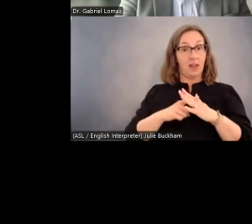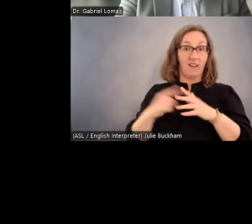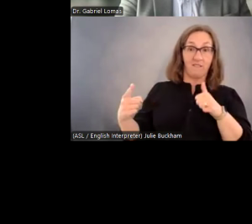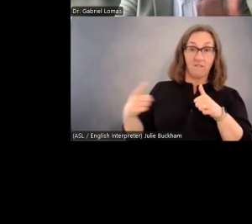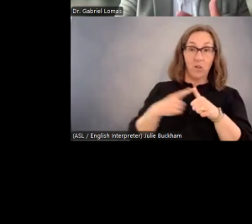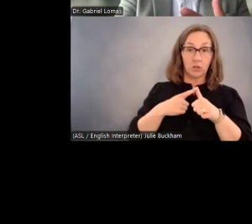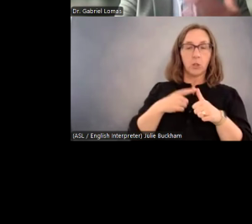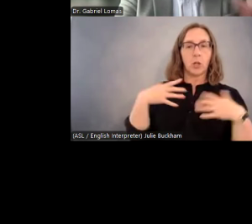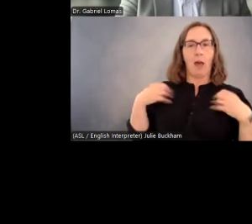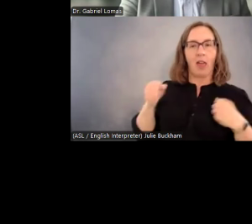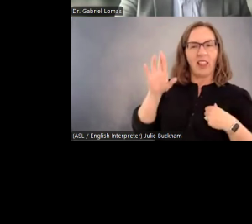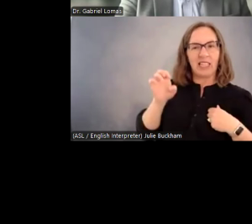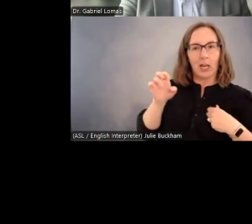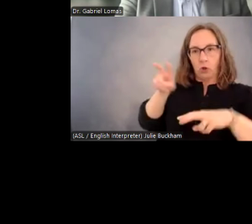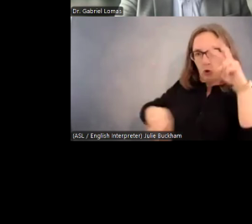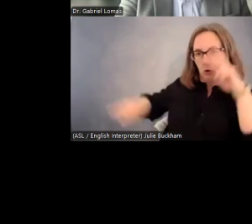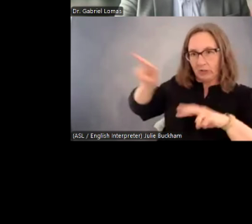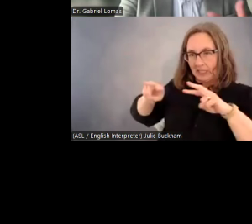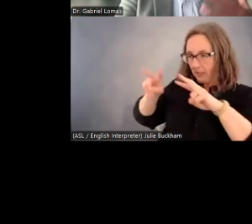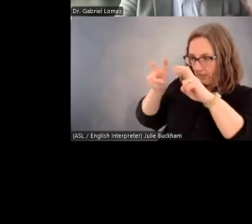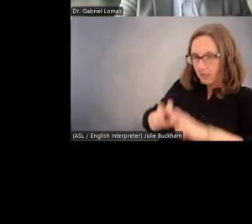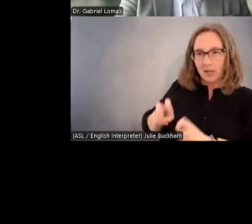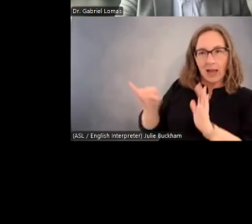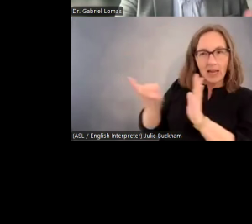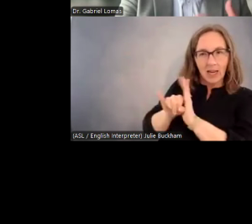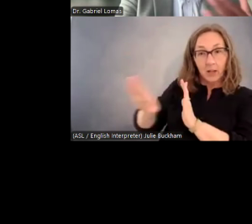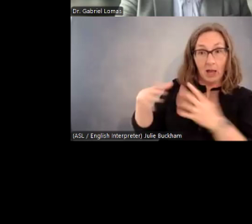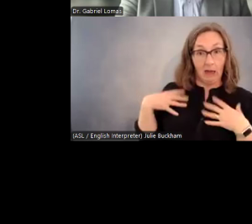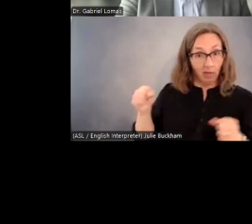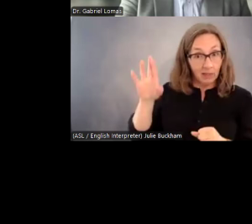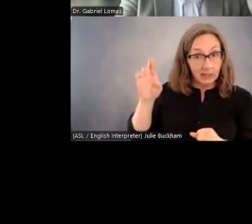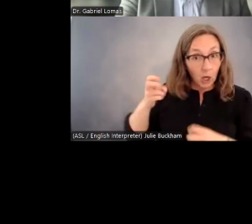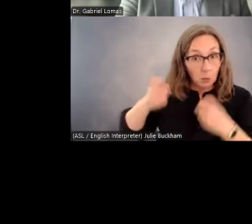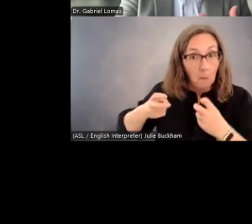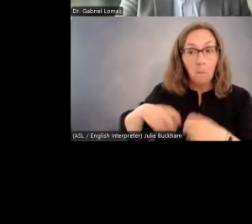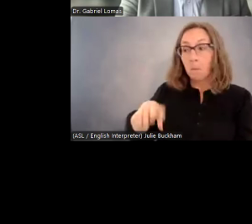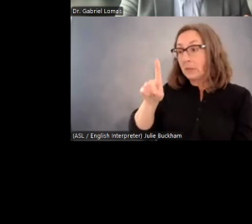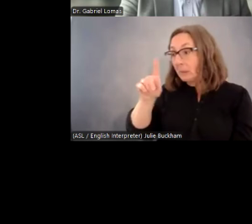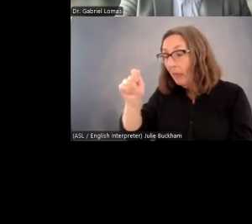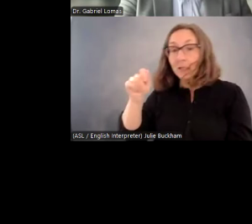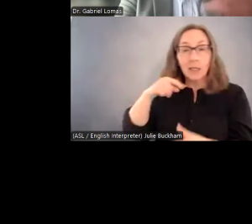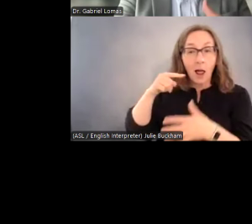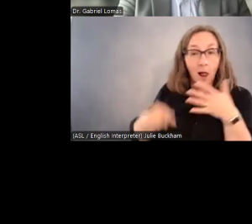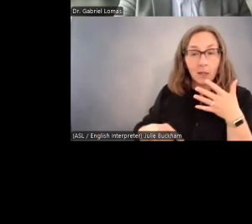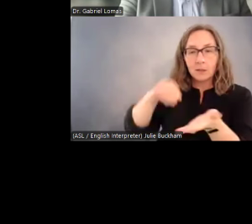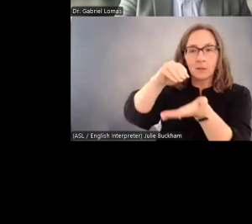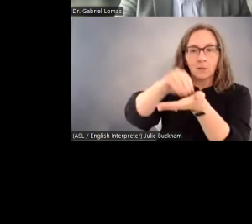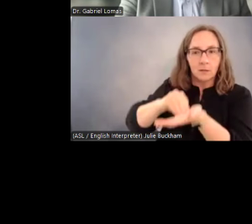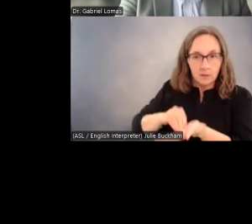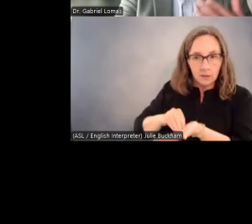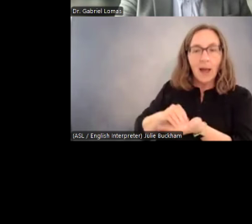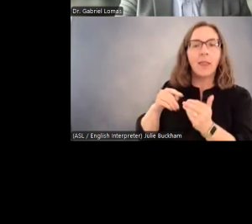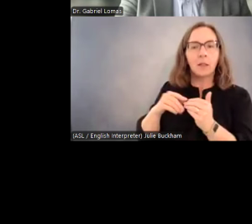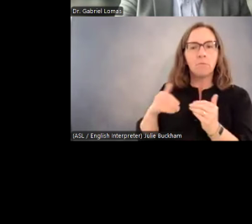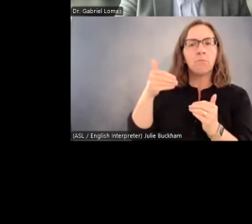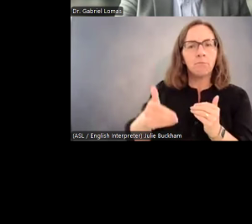healthcare professional identify what's going on with them. Do they have a healthcare condition? Do they have disabilities? And we should document that and then periodically